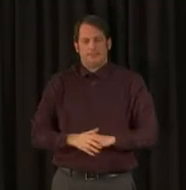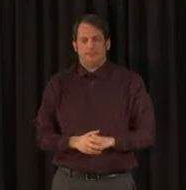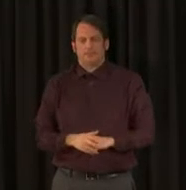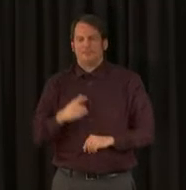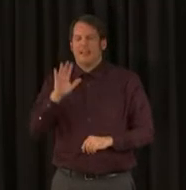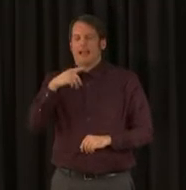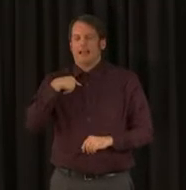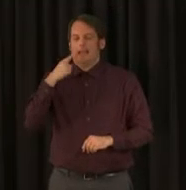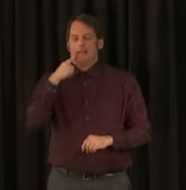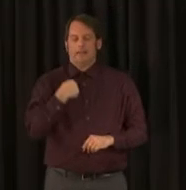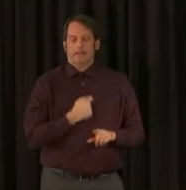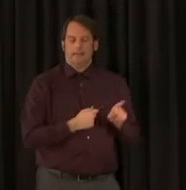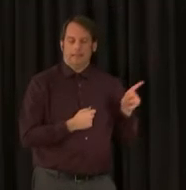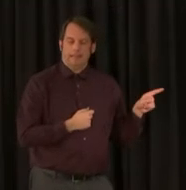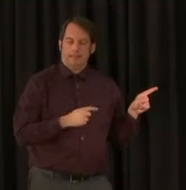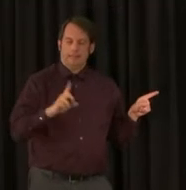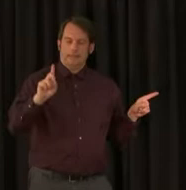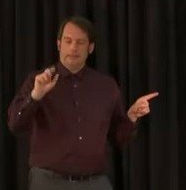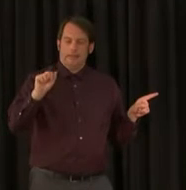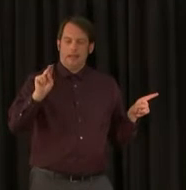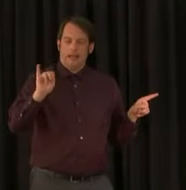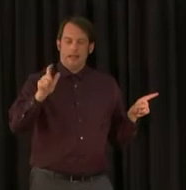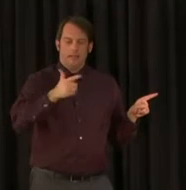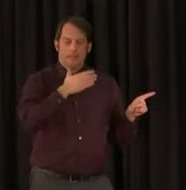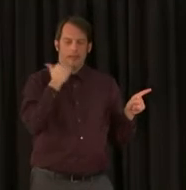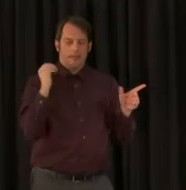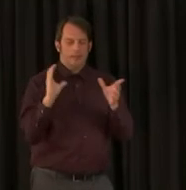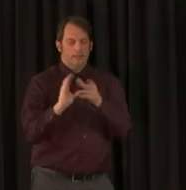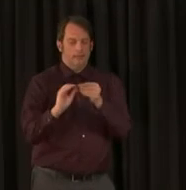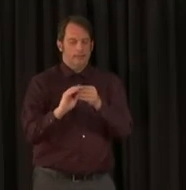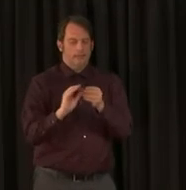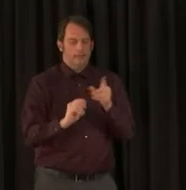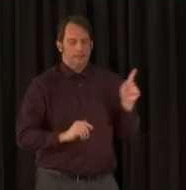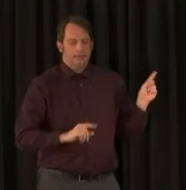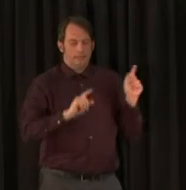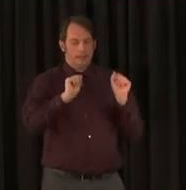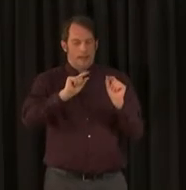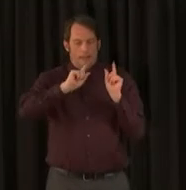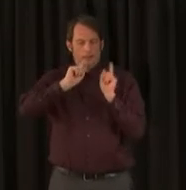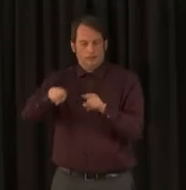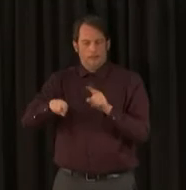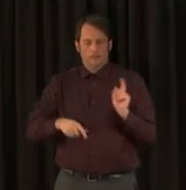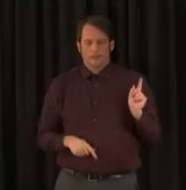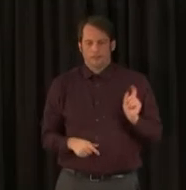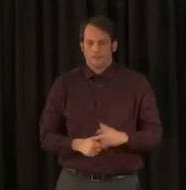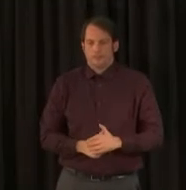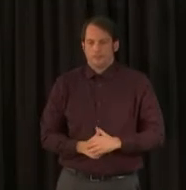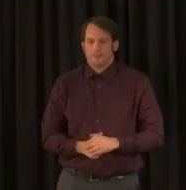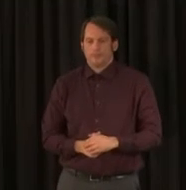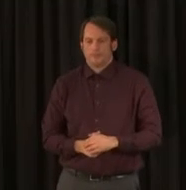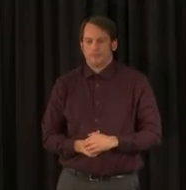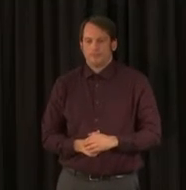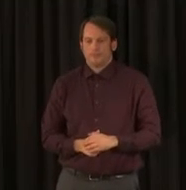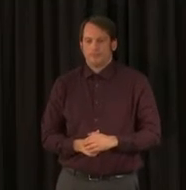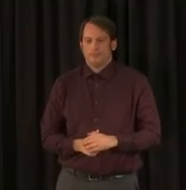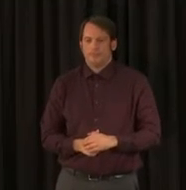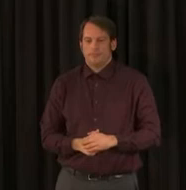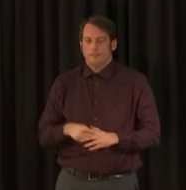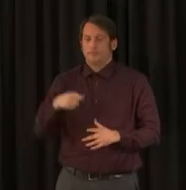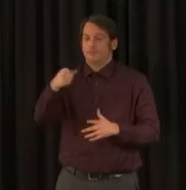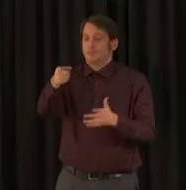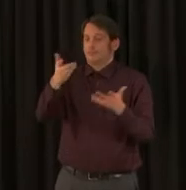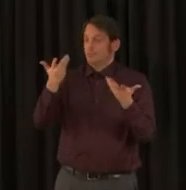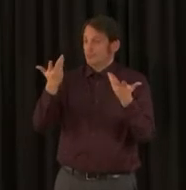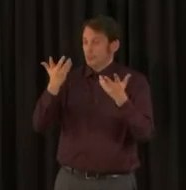he feels on the other side, but what we tell people when we are, trying to especially get these resources into the pockets of the